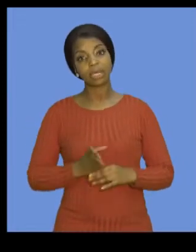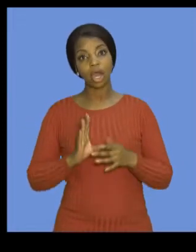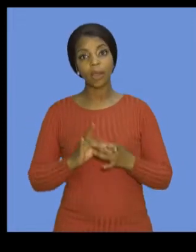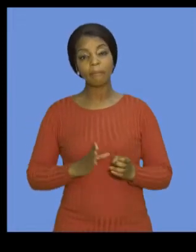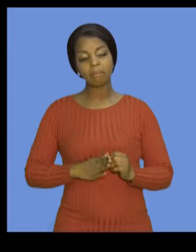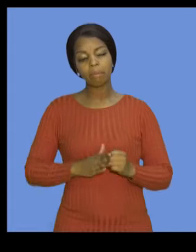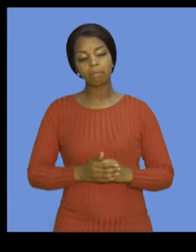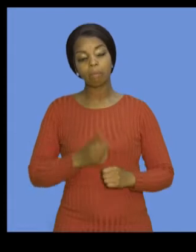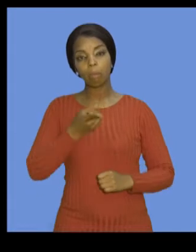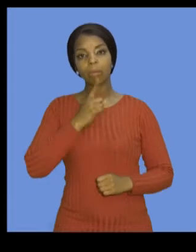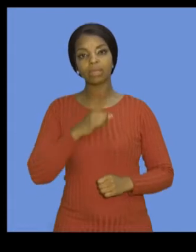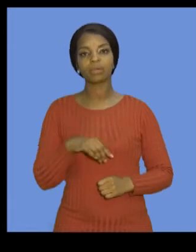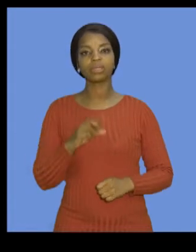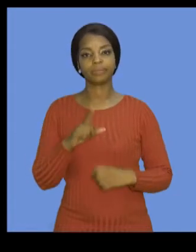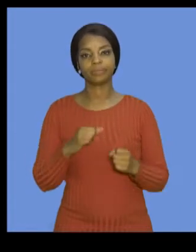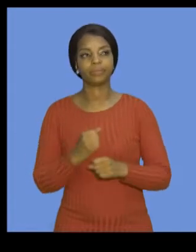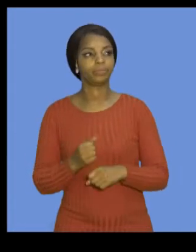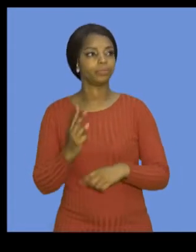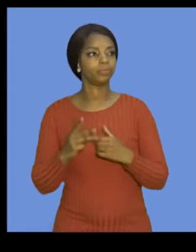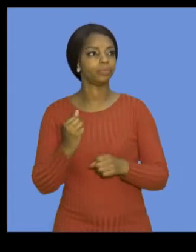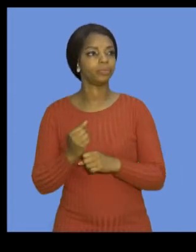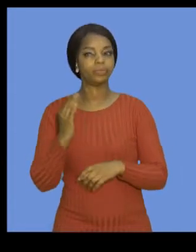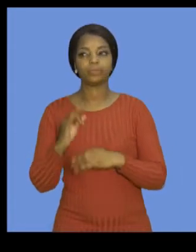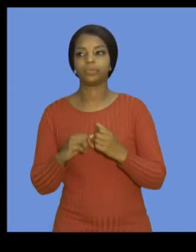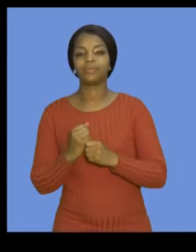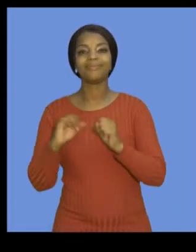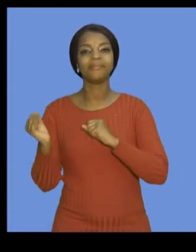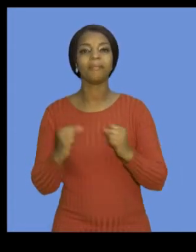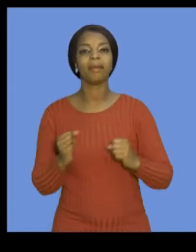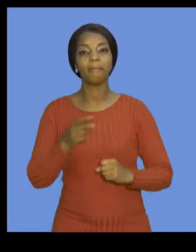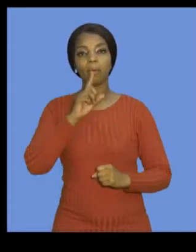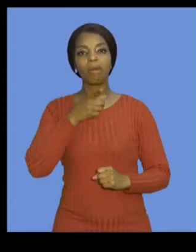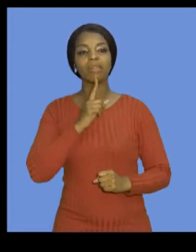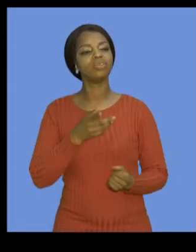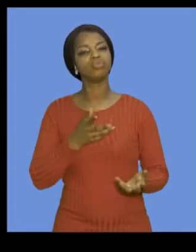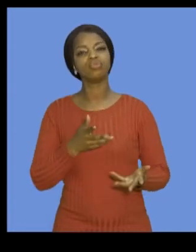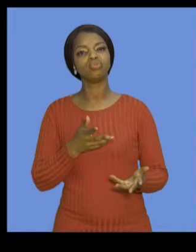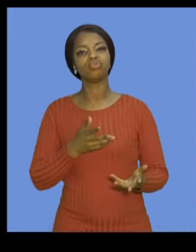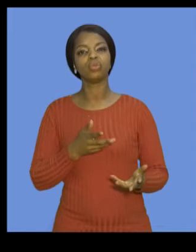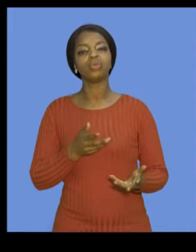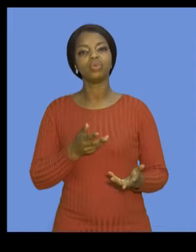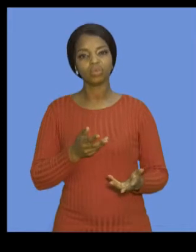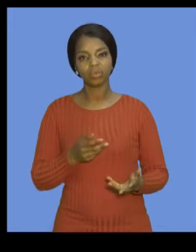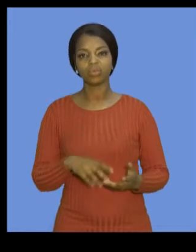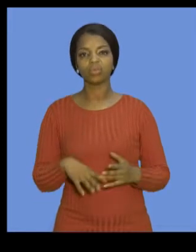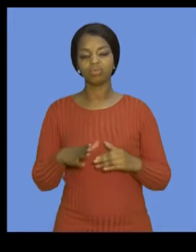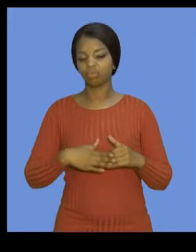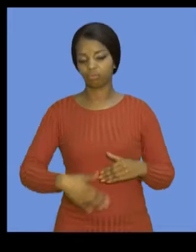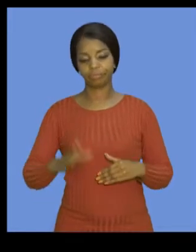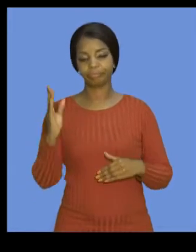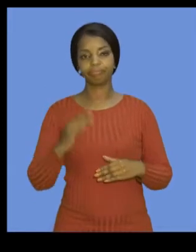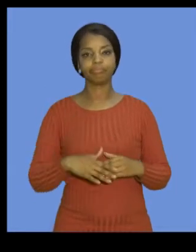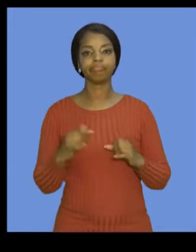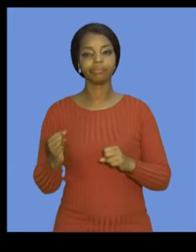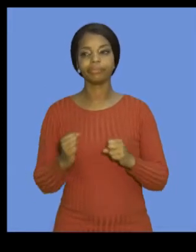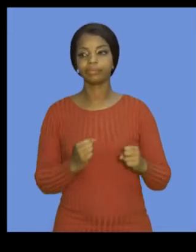year 3, it will still be 1,000 Rand. After year 4, it's still 1,000 Rand. After year 5, it's still 1,000